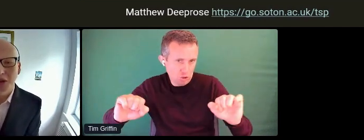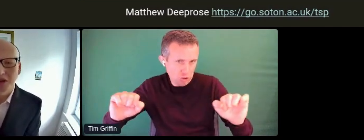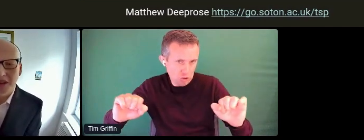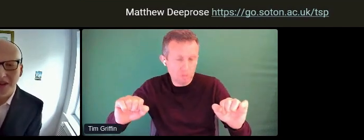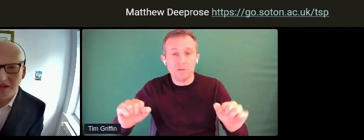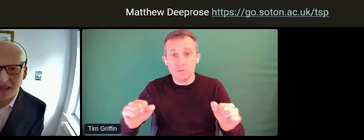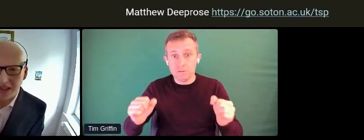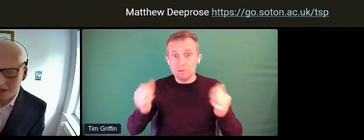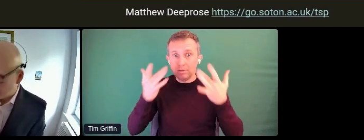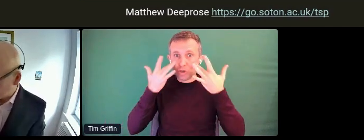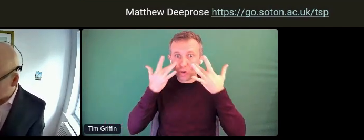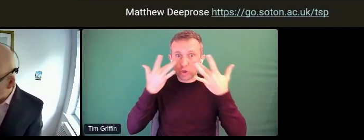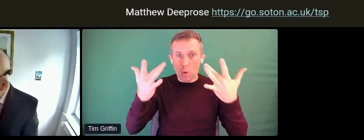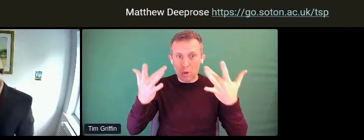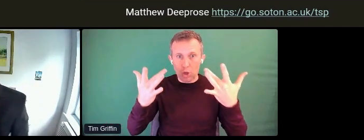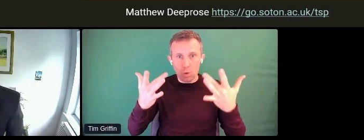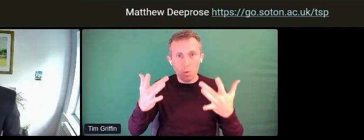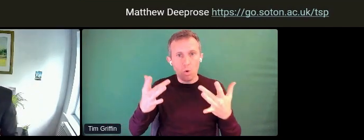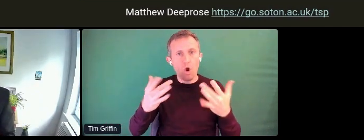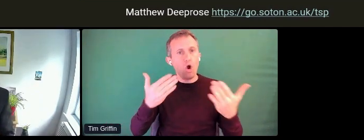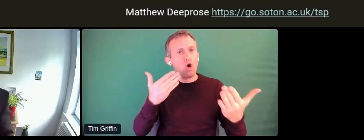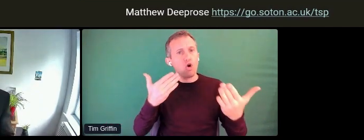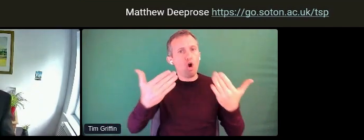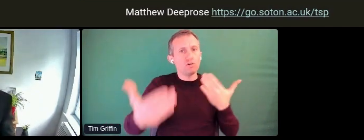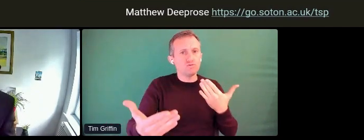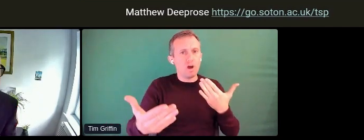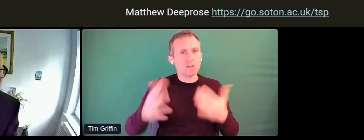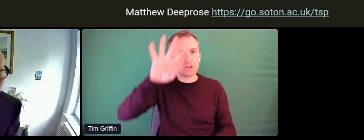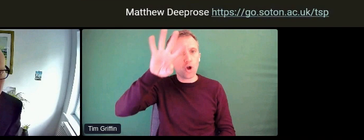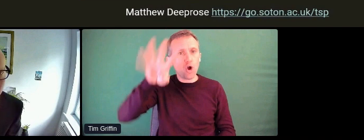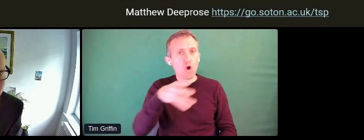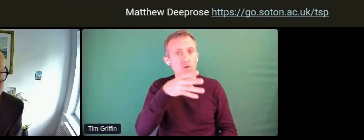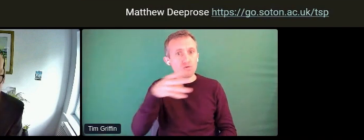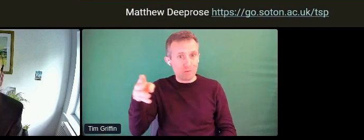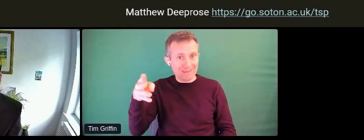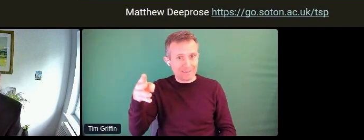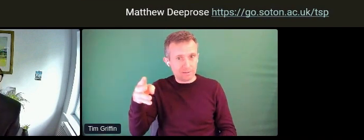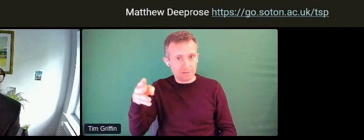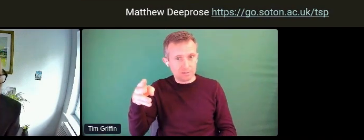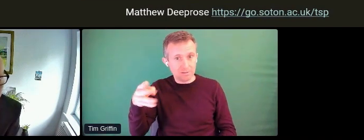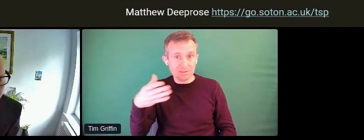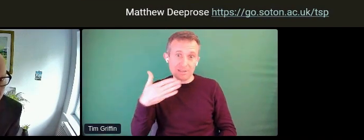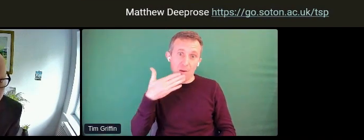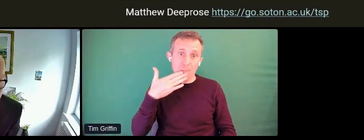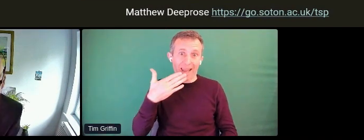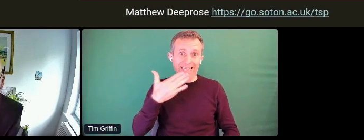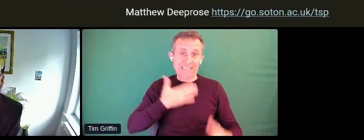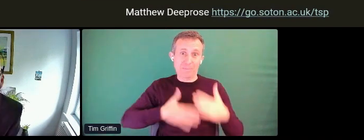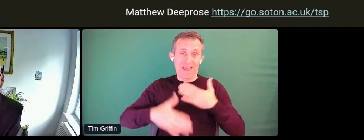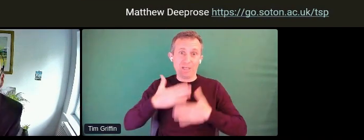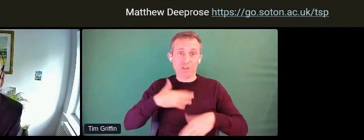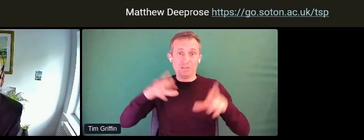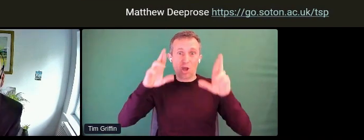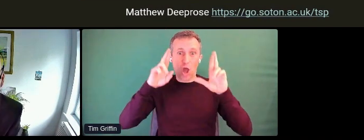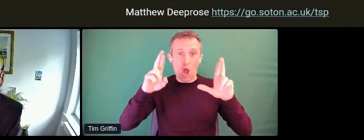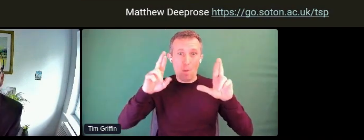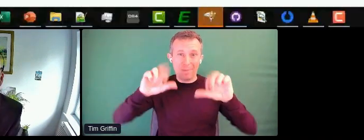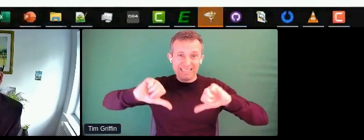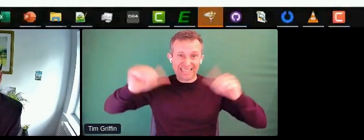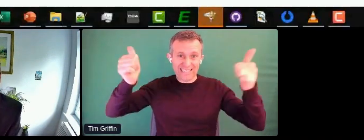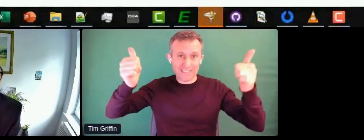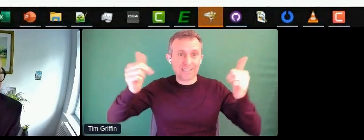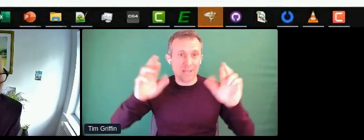demo of Contrast Grid. So now I'm going to try a live demo, so wish me luck. I've just got to find my web